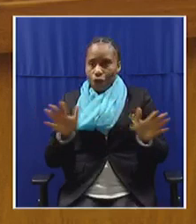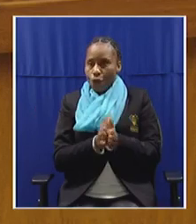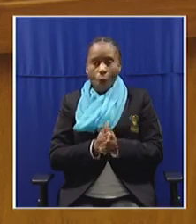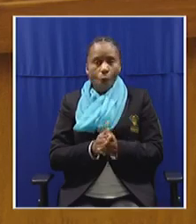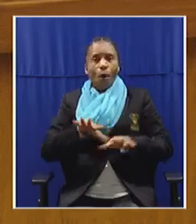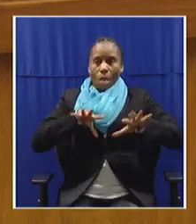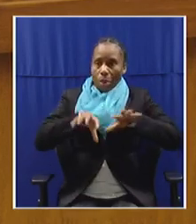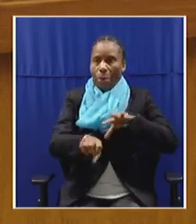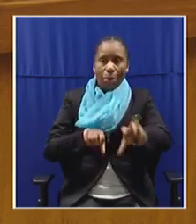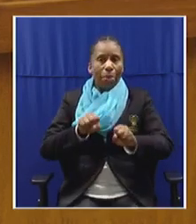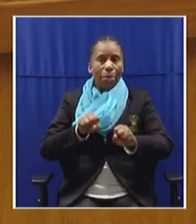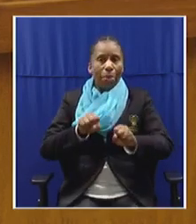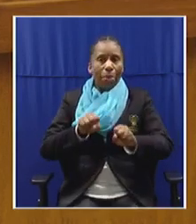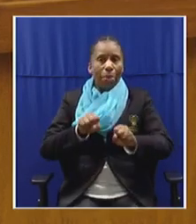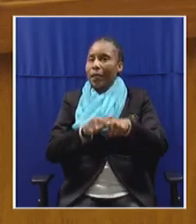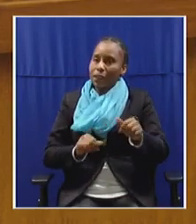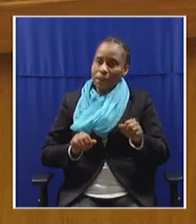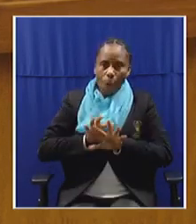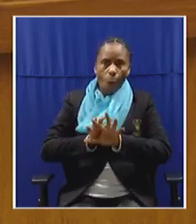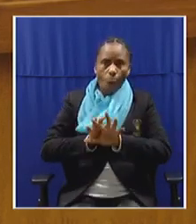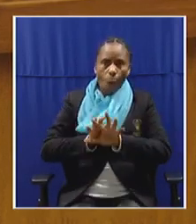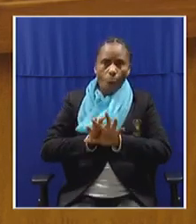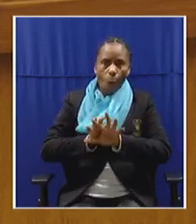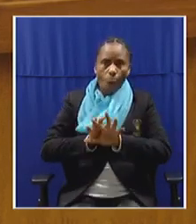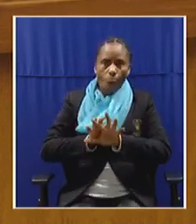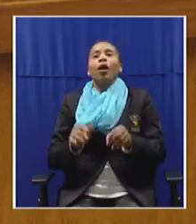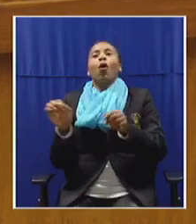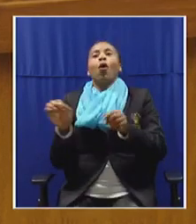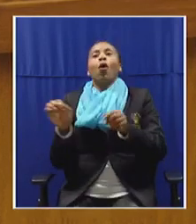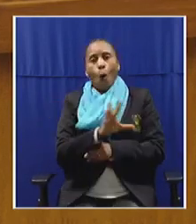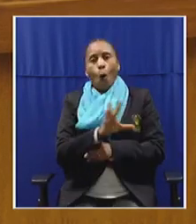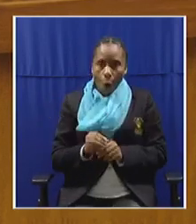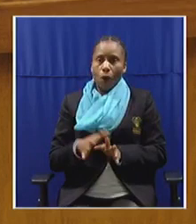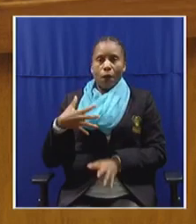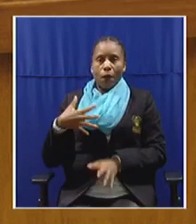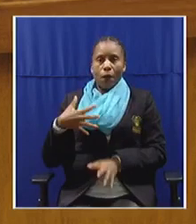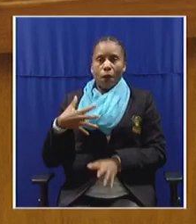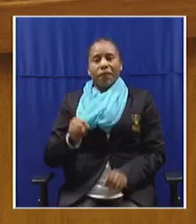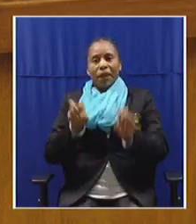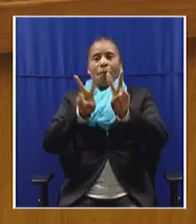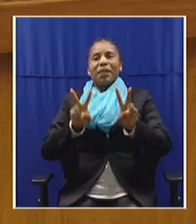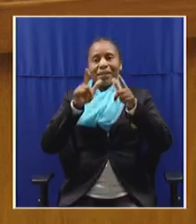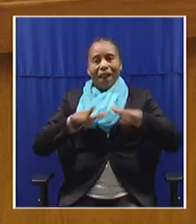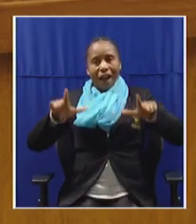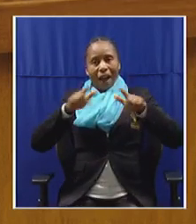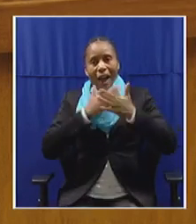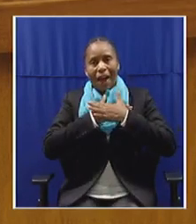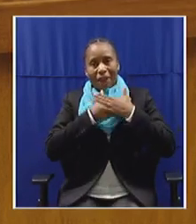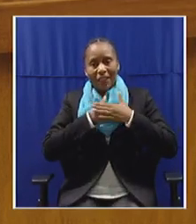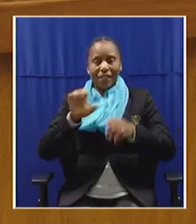invasions, all the land question. All patriots and peace-loving South Africans know